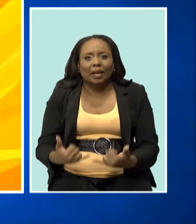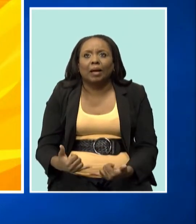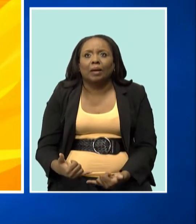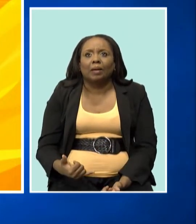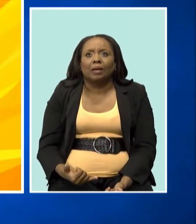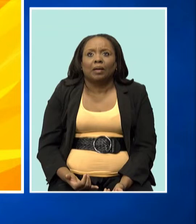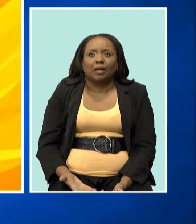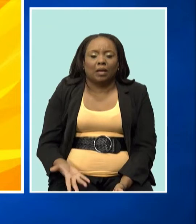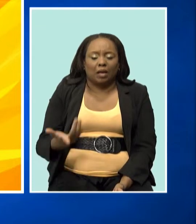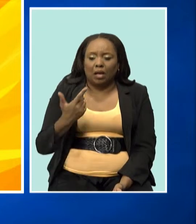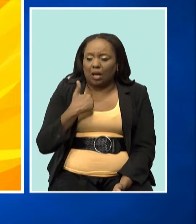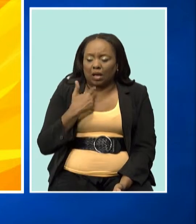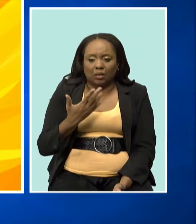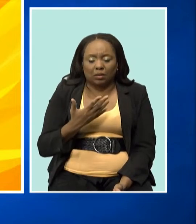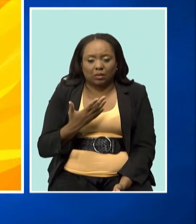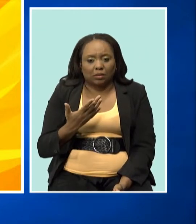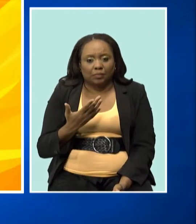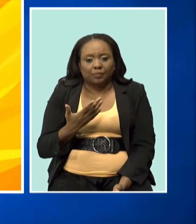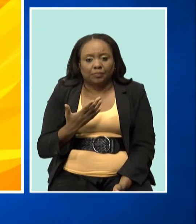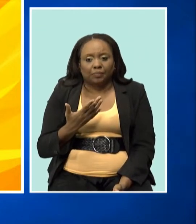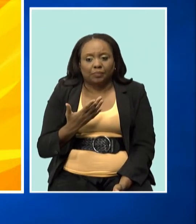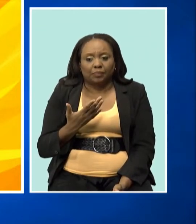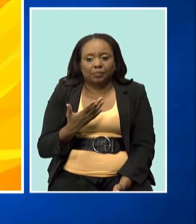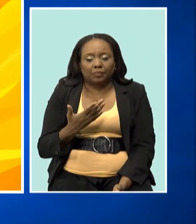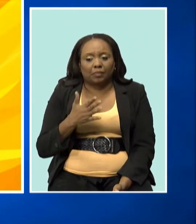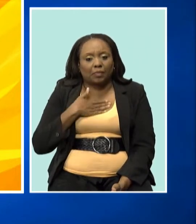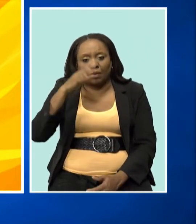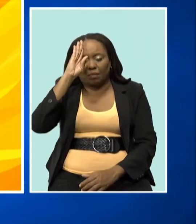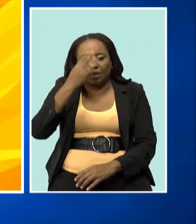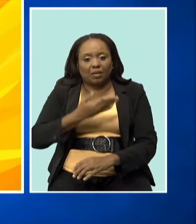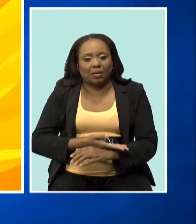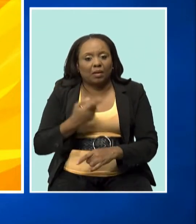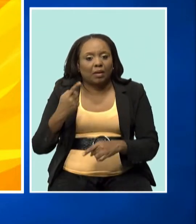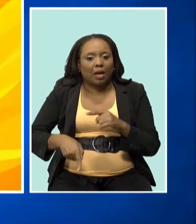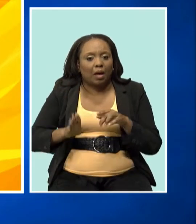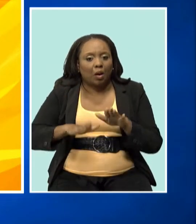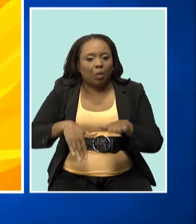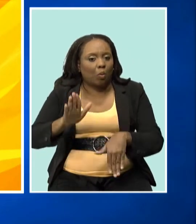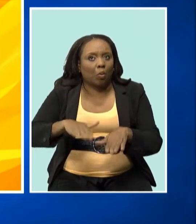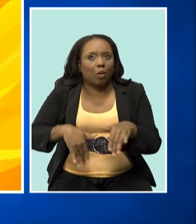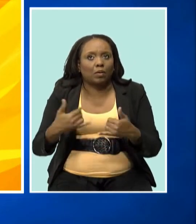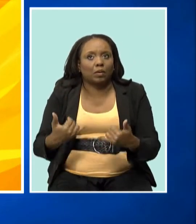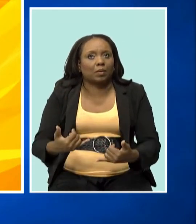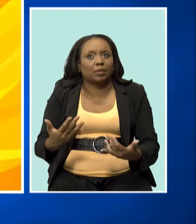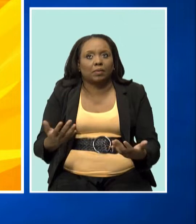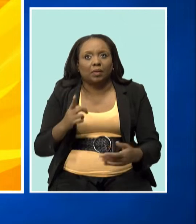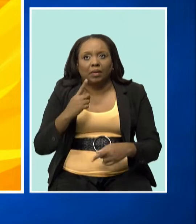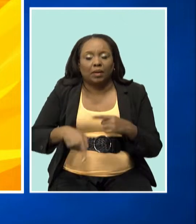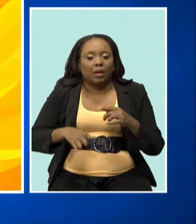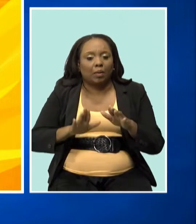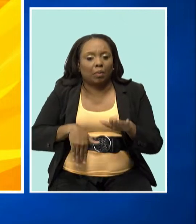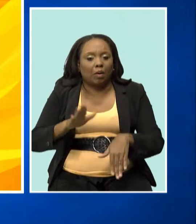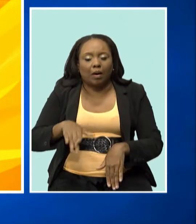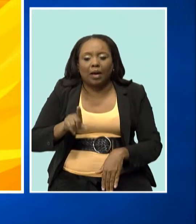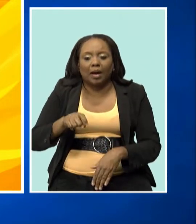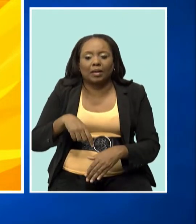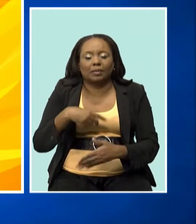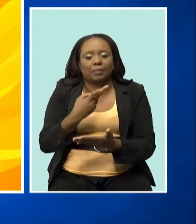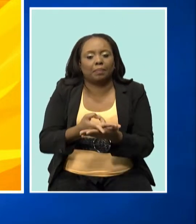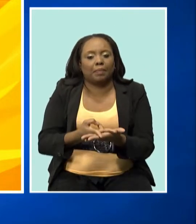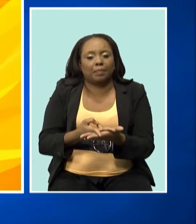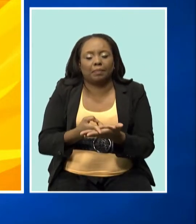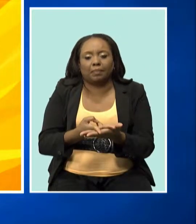to allow for that investigation to take place and for justice to be served. The family of a